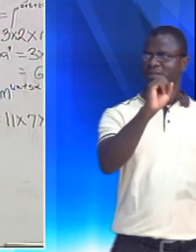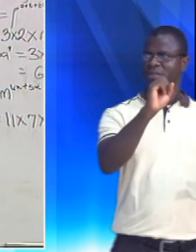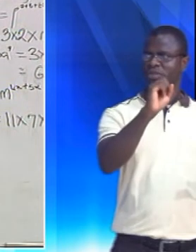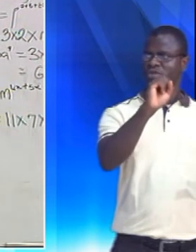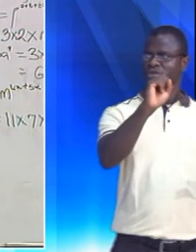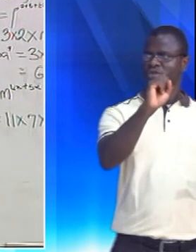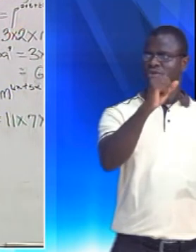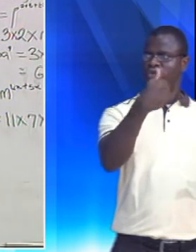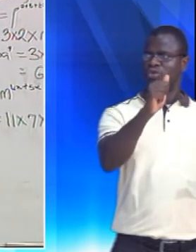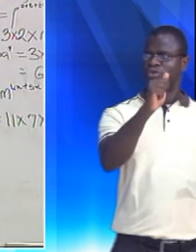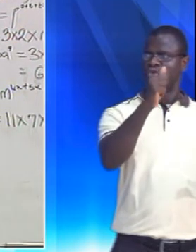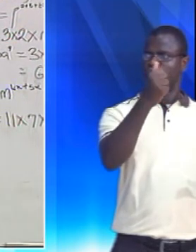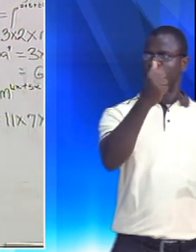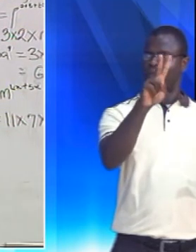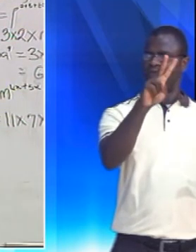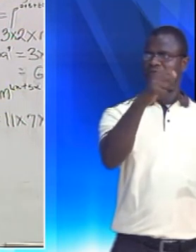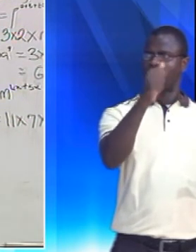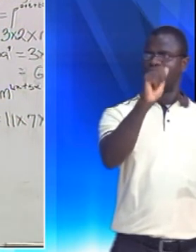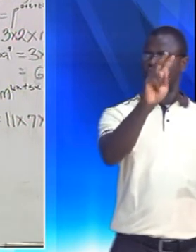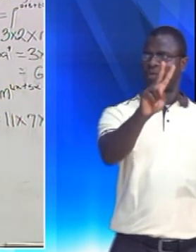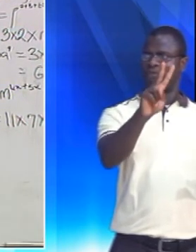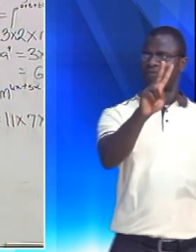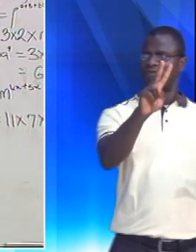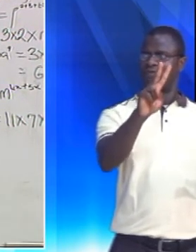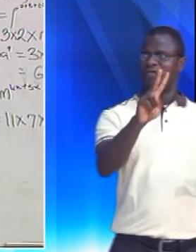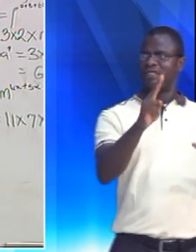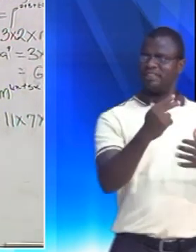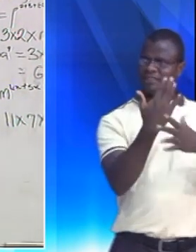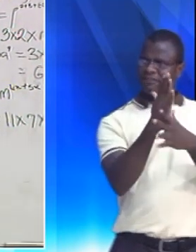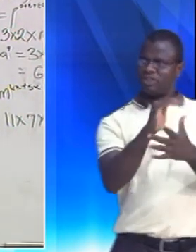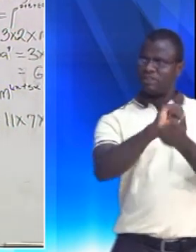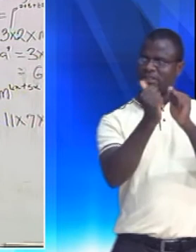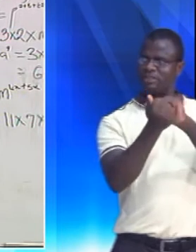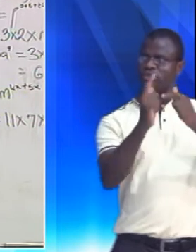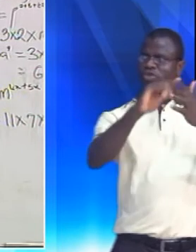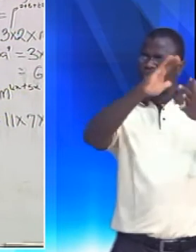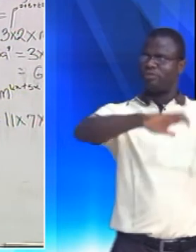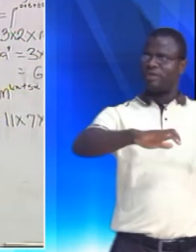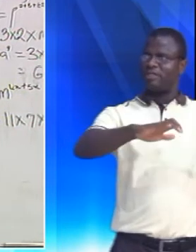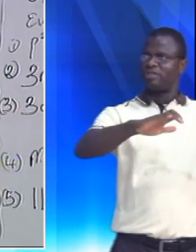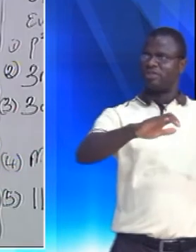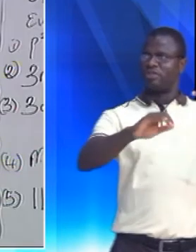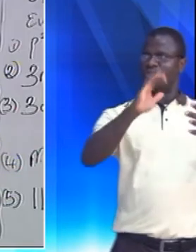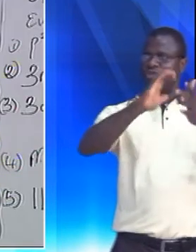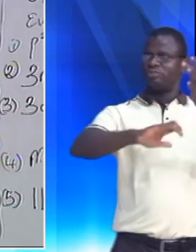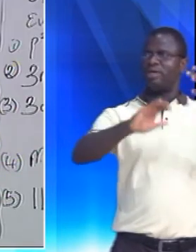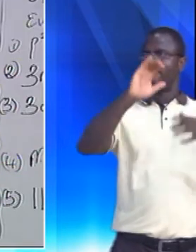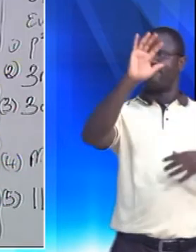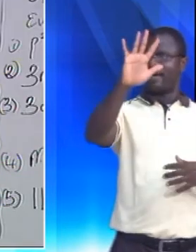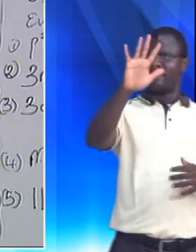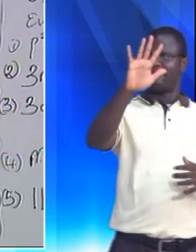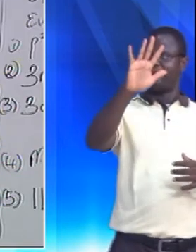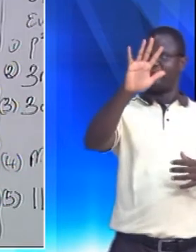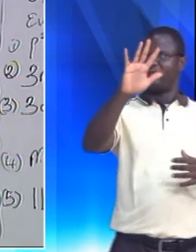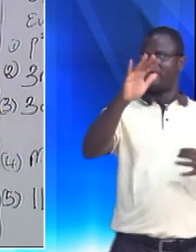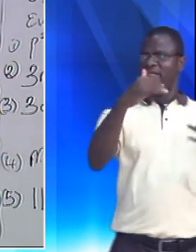the variables. So the first one is 12 minus 5, which will now